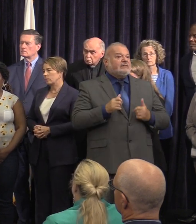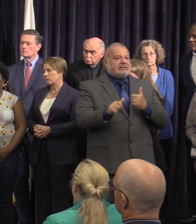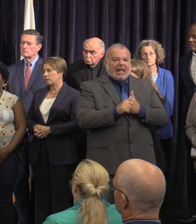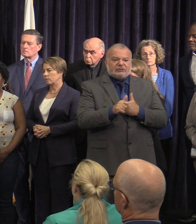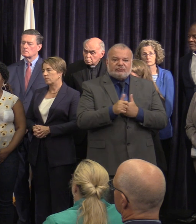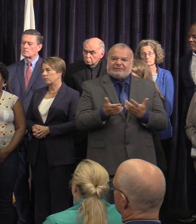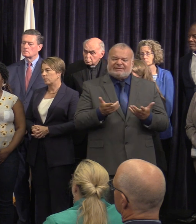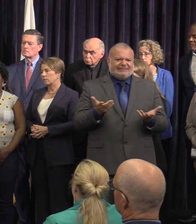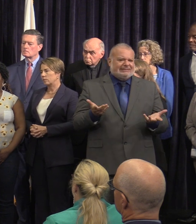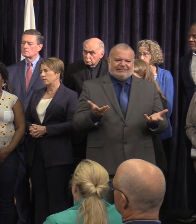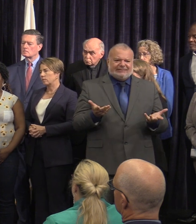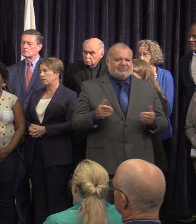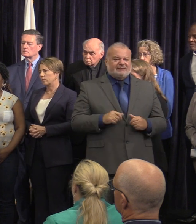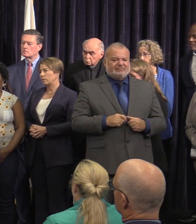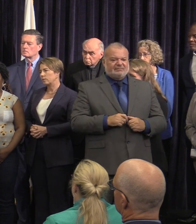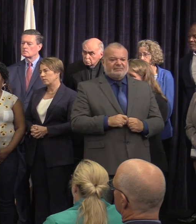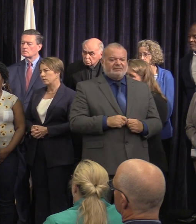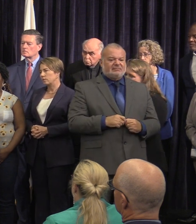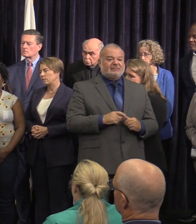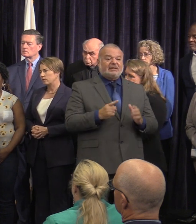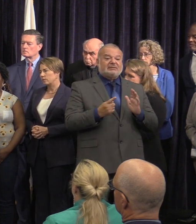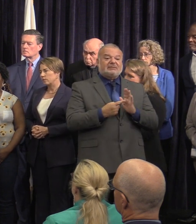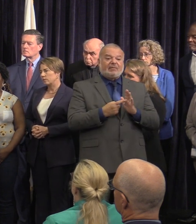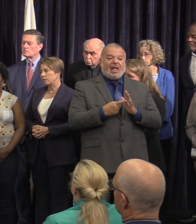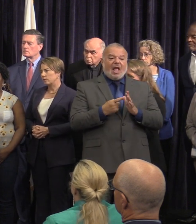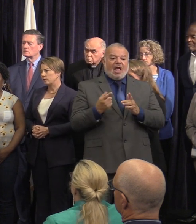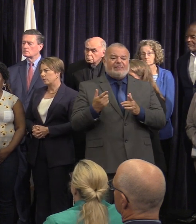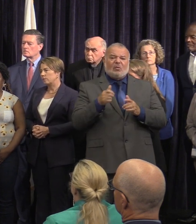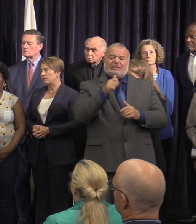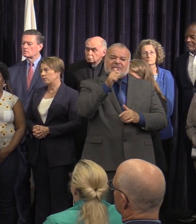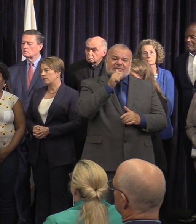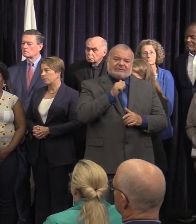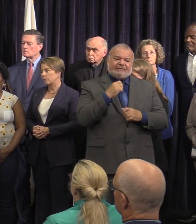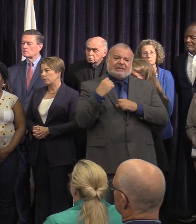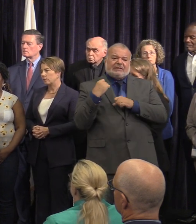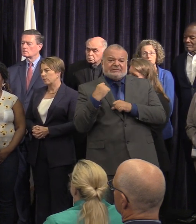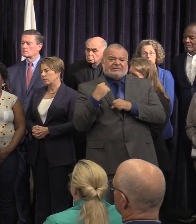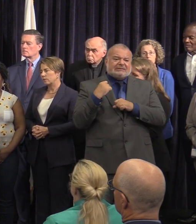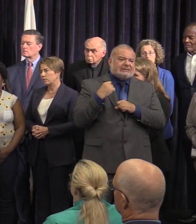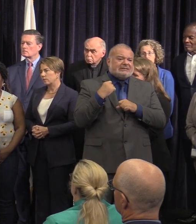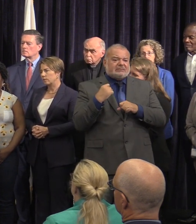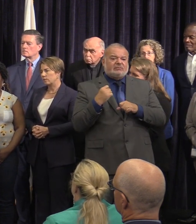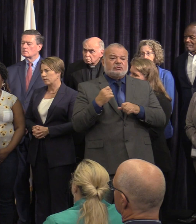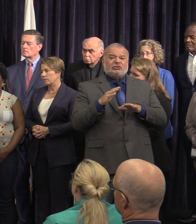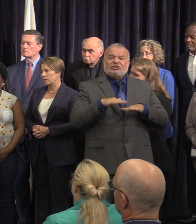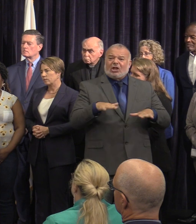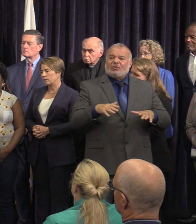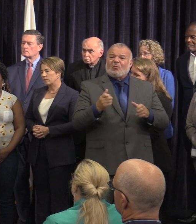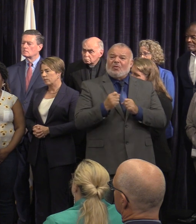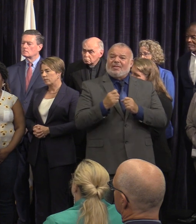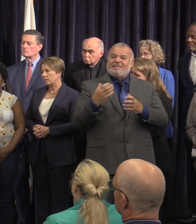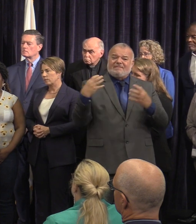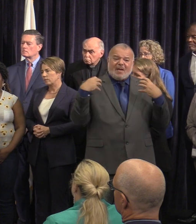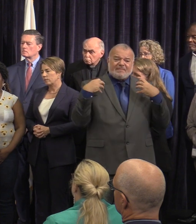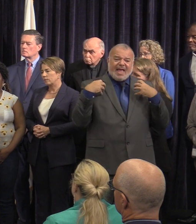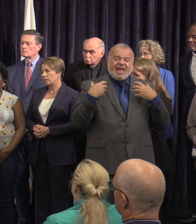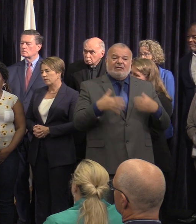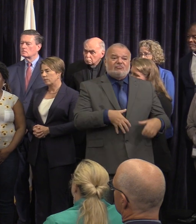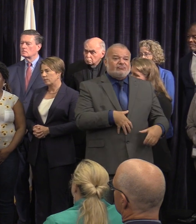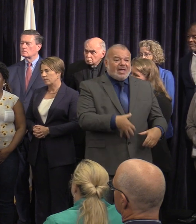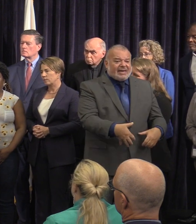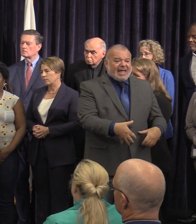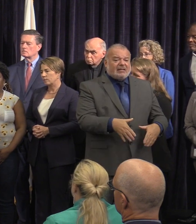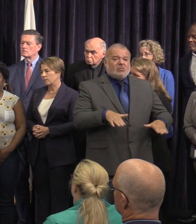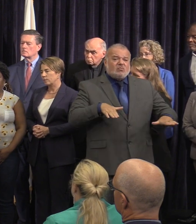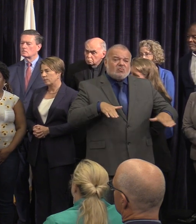sometimes carrying their belongings on their shoulders, having their children in their back, pregnant women walking day